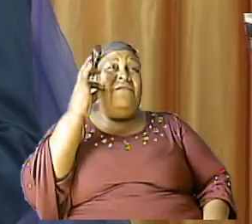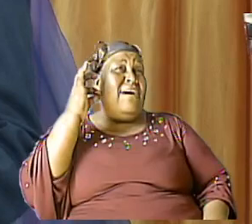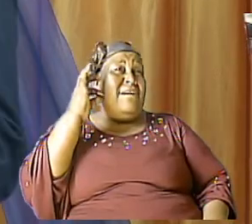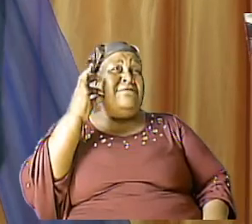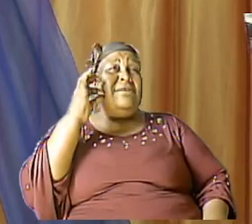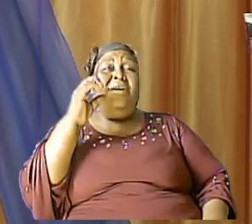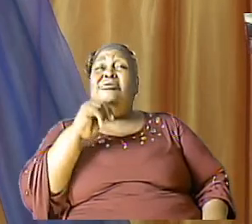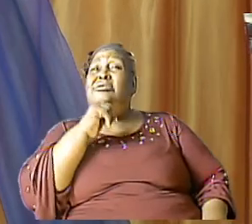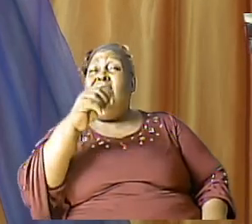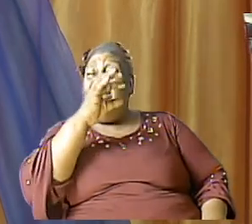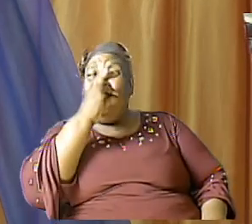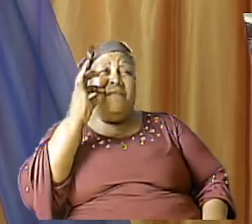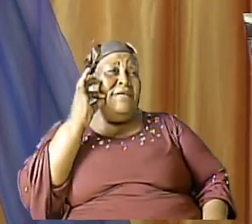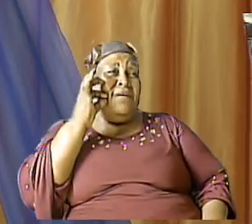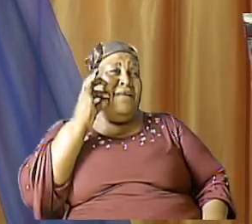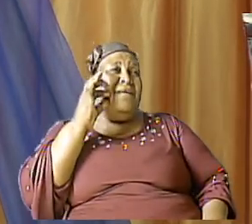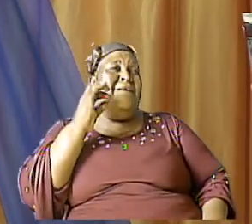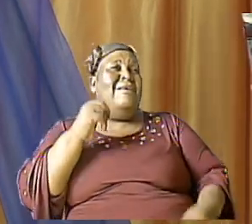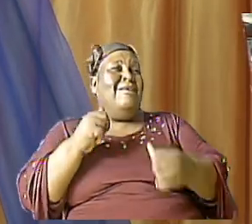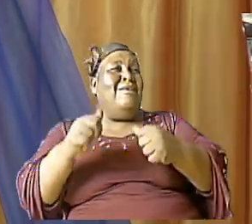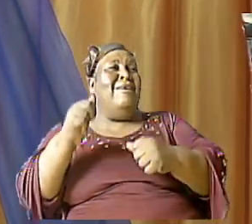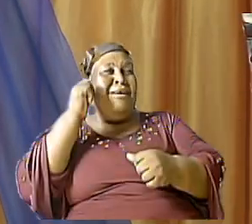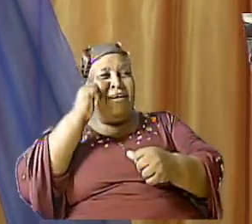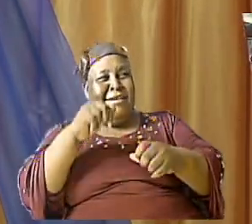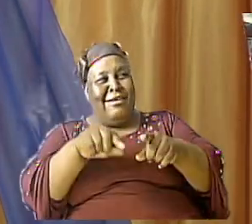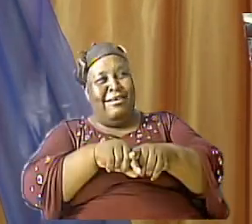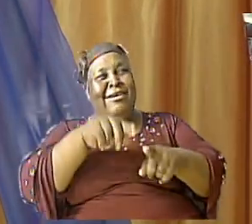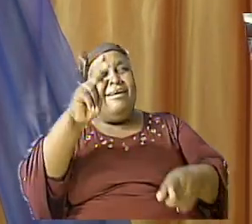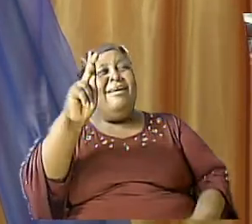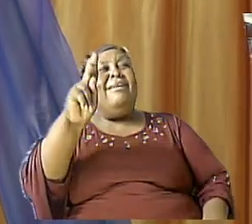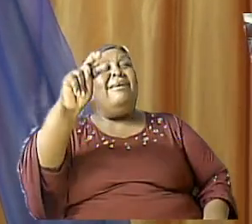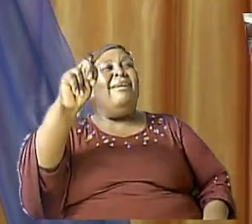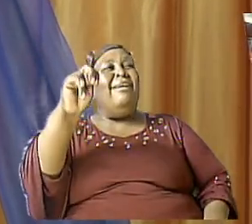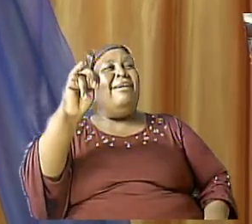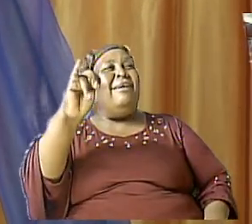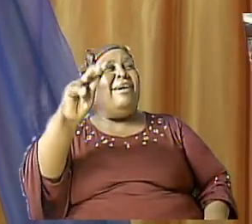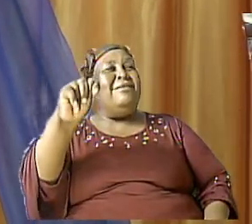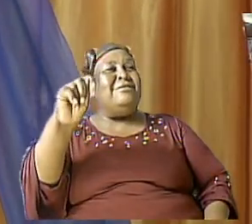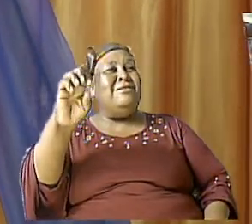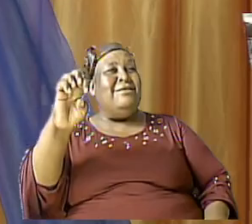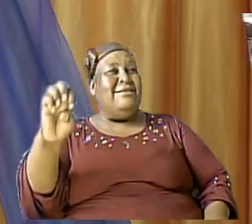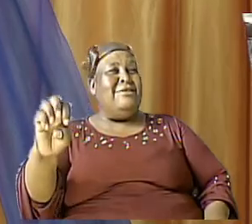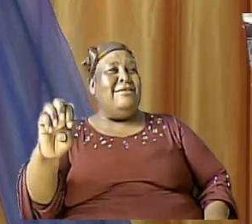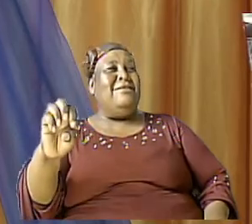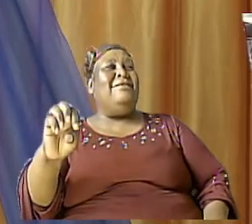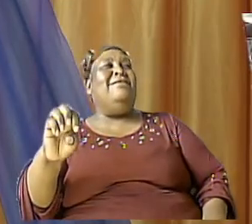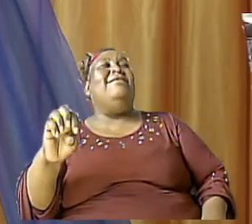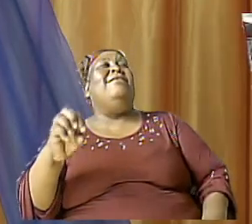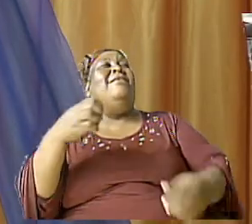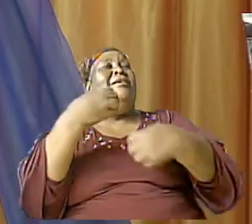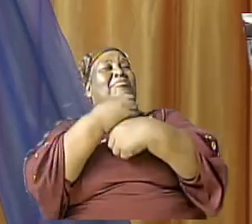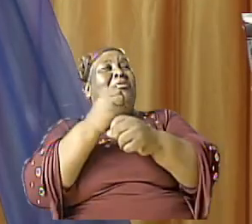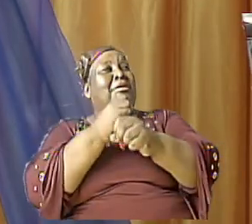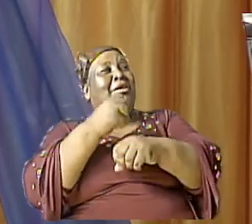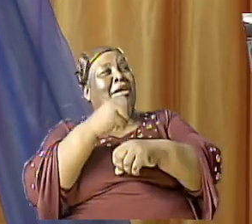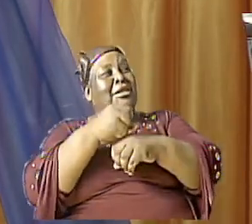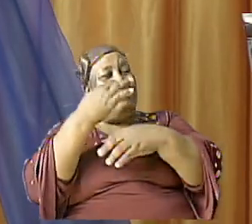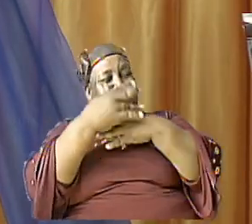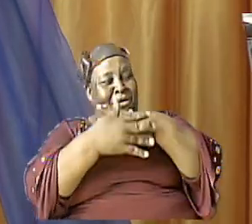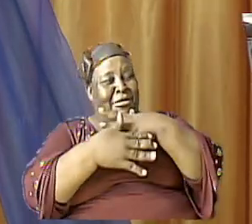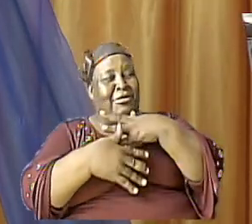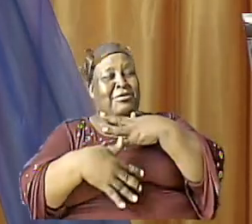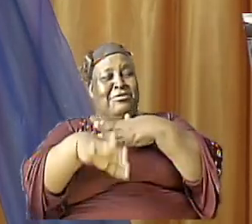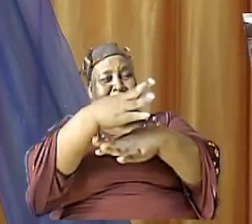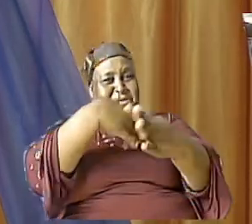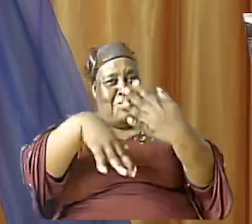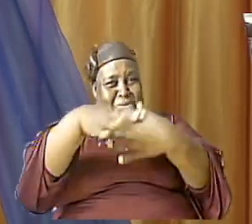But today, we could just follow Sister Knight and stand as long as we want, you know, can, because it allows the blood to circulate,